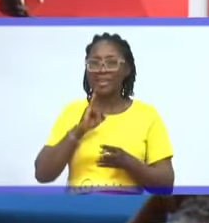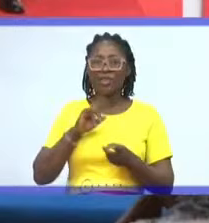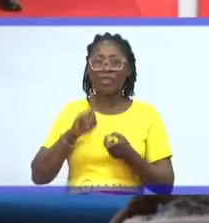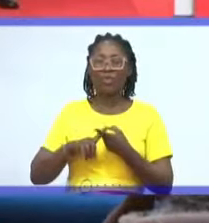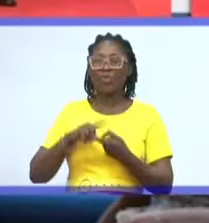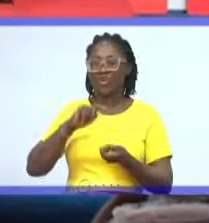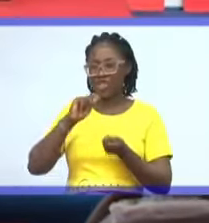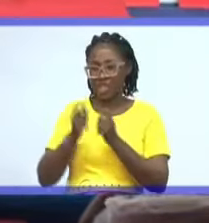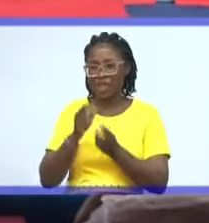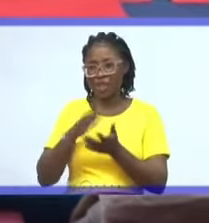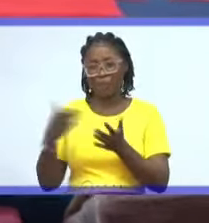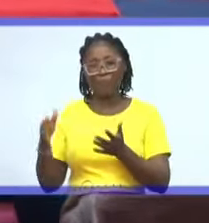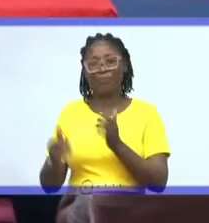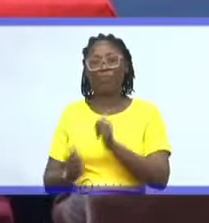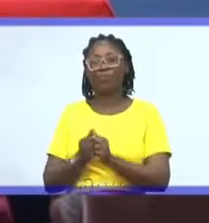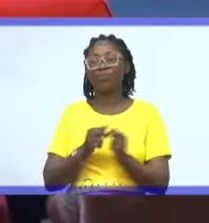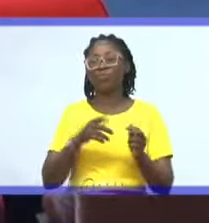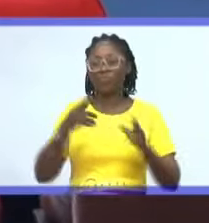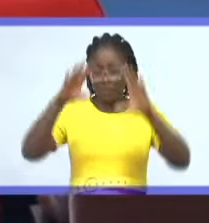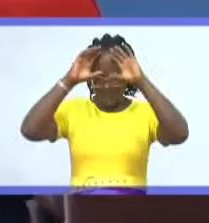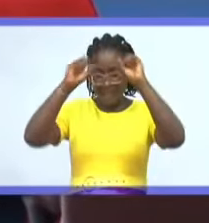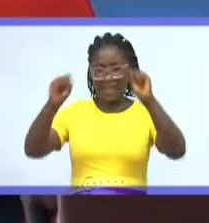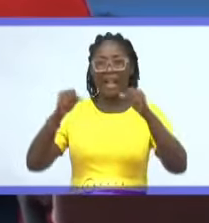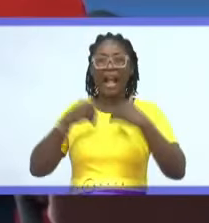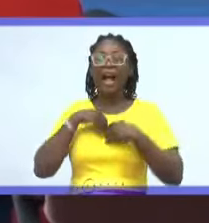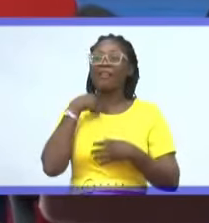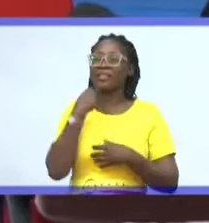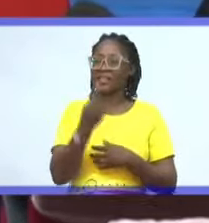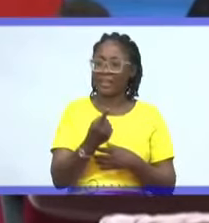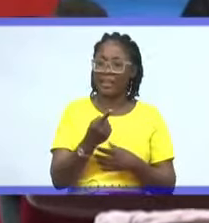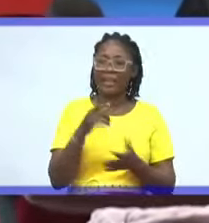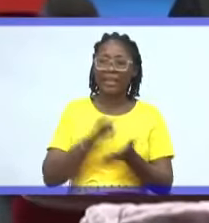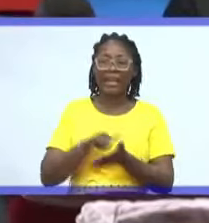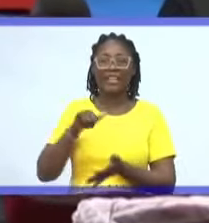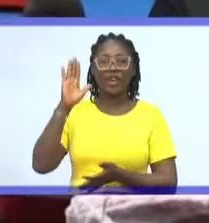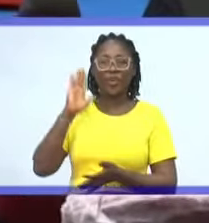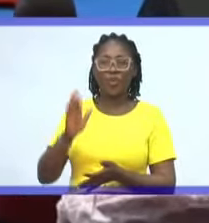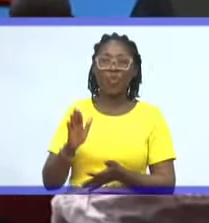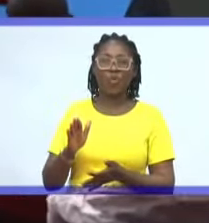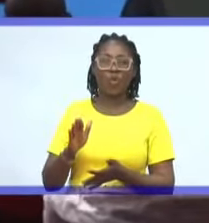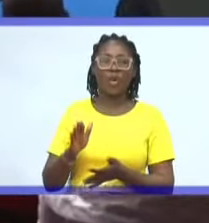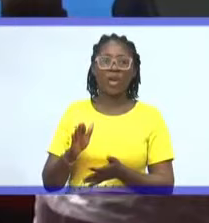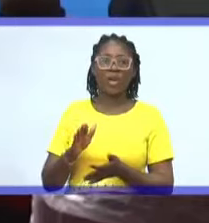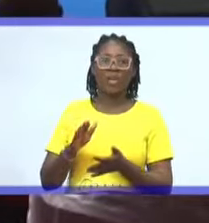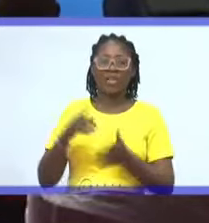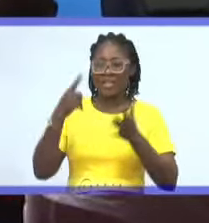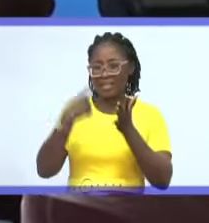which already, Mr. President in waiting has already said they are going to be merged.